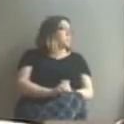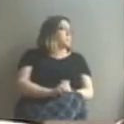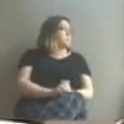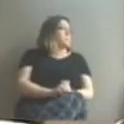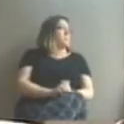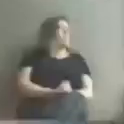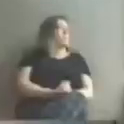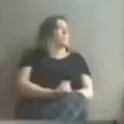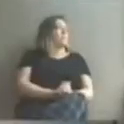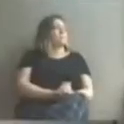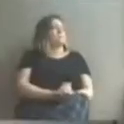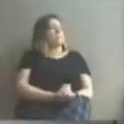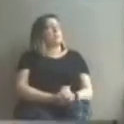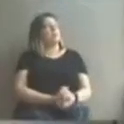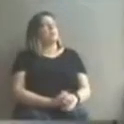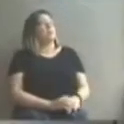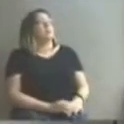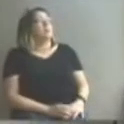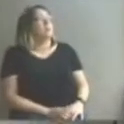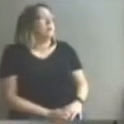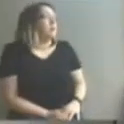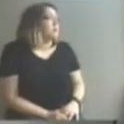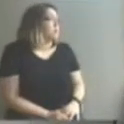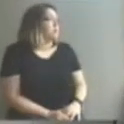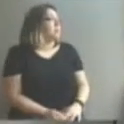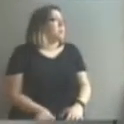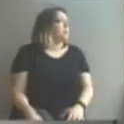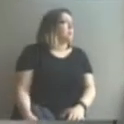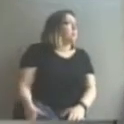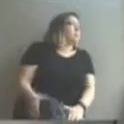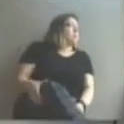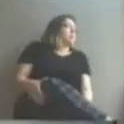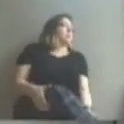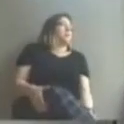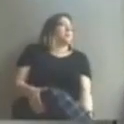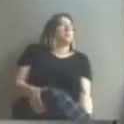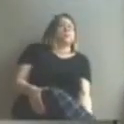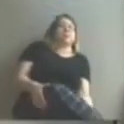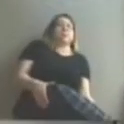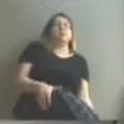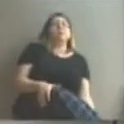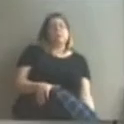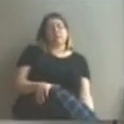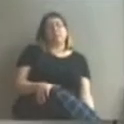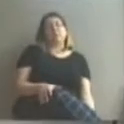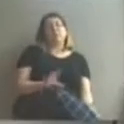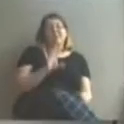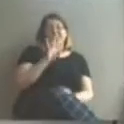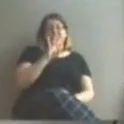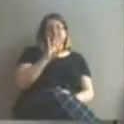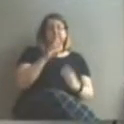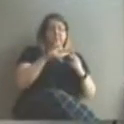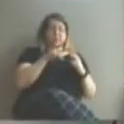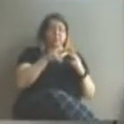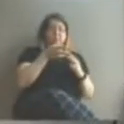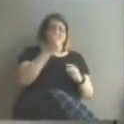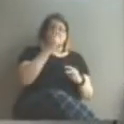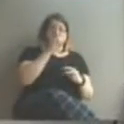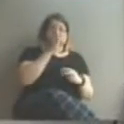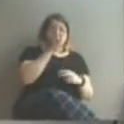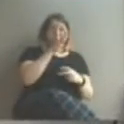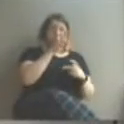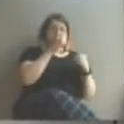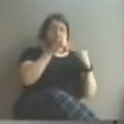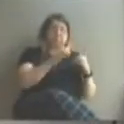So let me go back to seven, because yes, we're looking at two job descriptions. So from the two job descriptions, we're talking